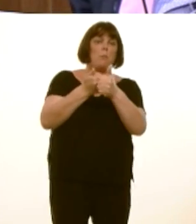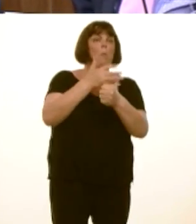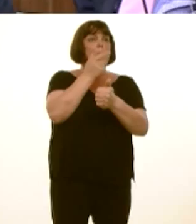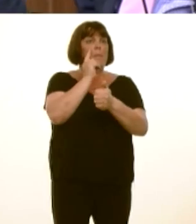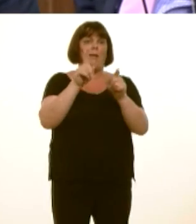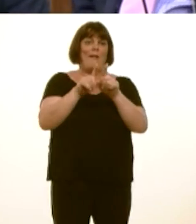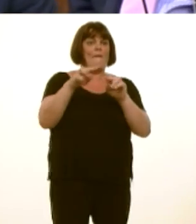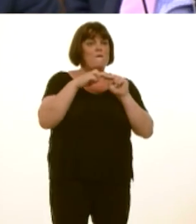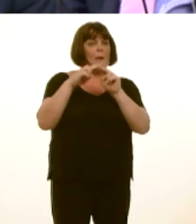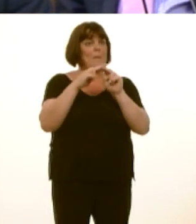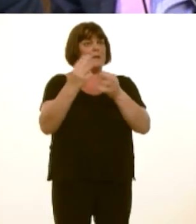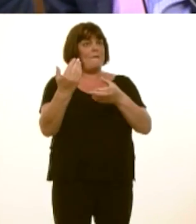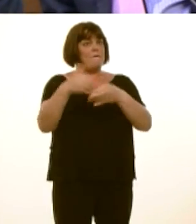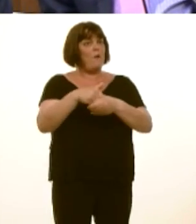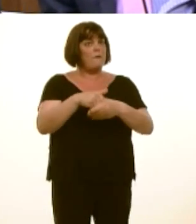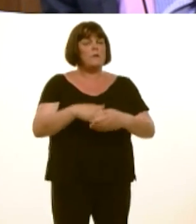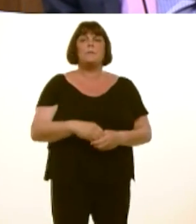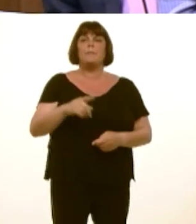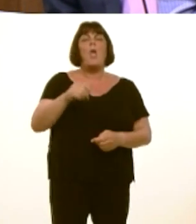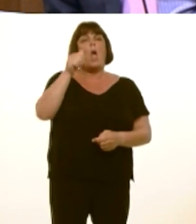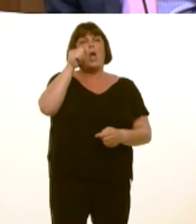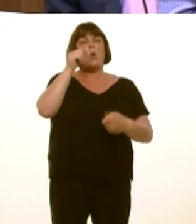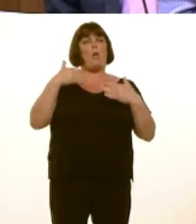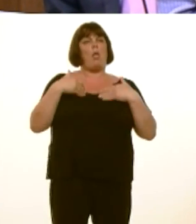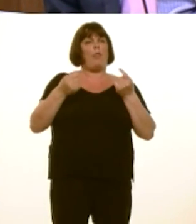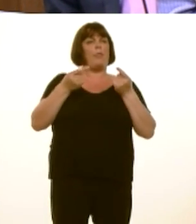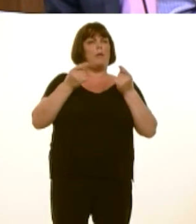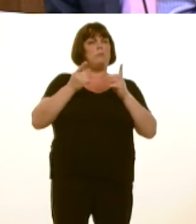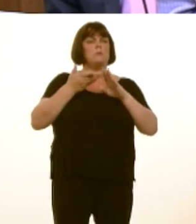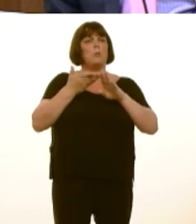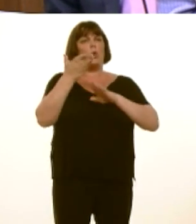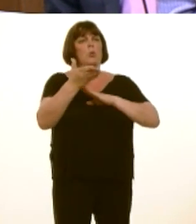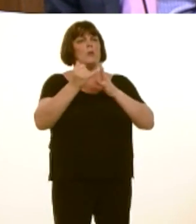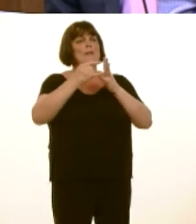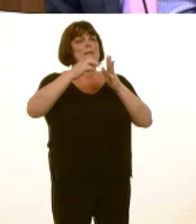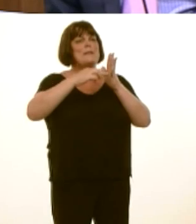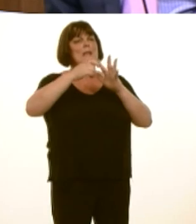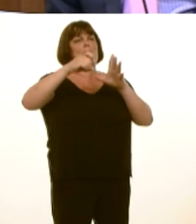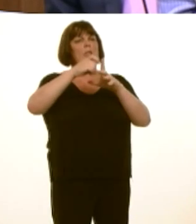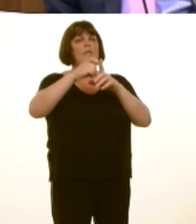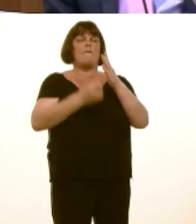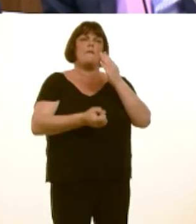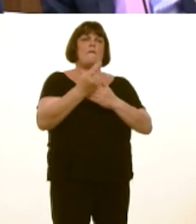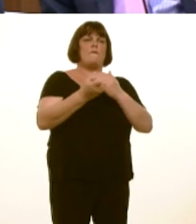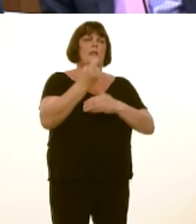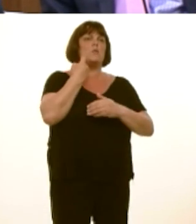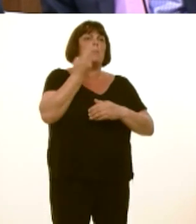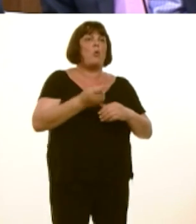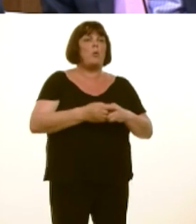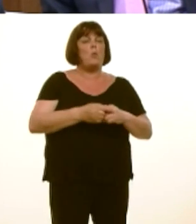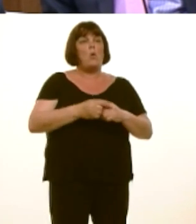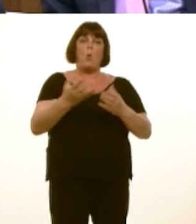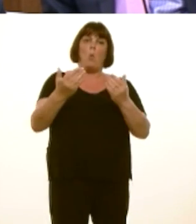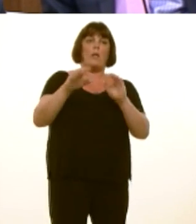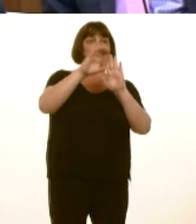course, I understand the Deputy Minister for Health is due to attend the Senate event tomorrow. We welcome, of course, the charter that's been drawn up